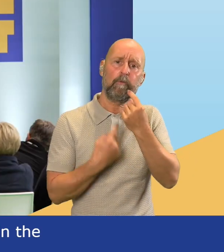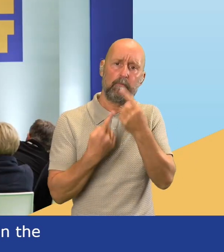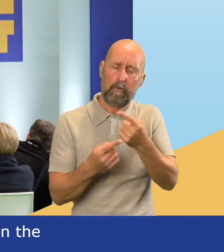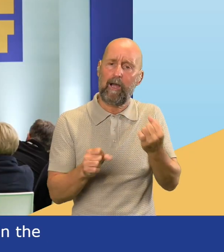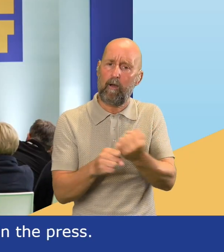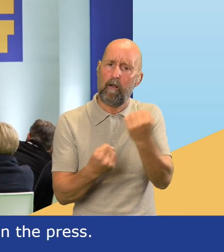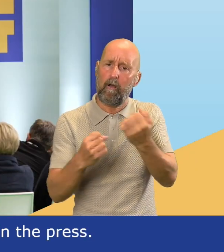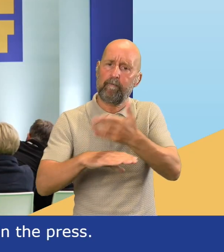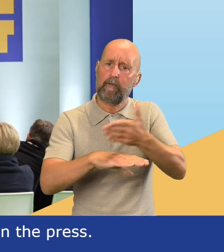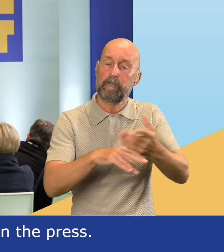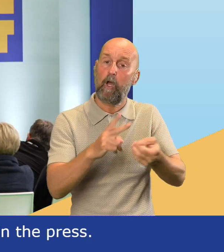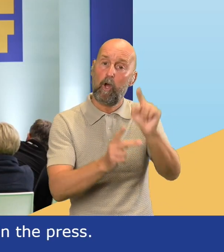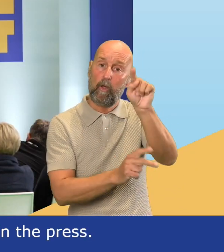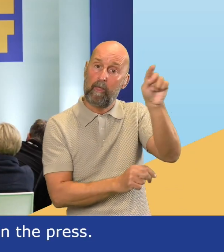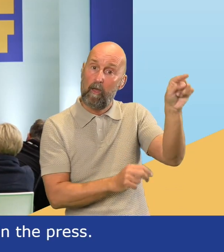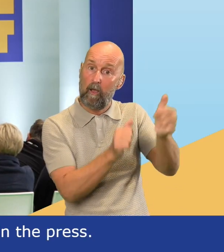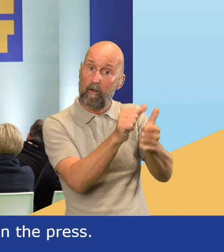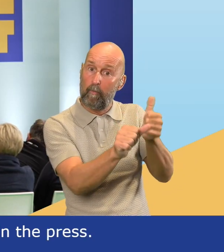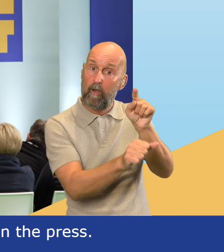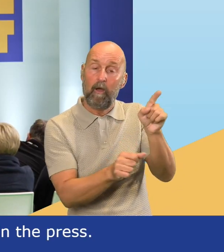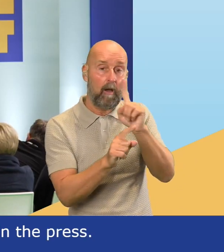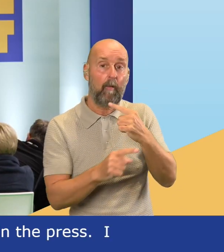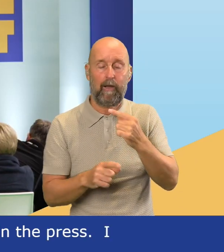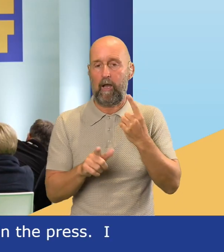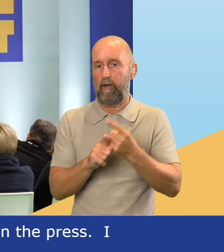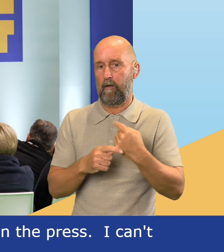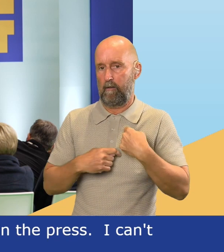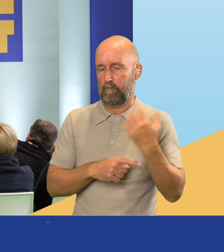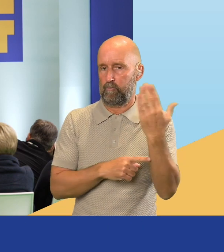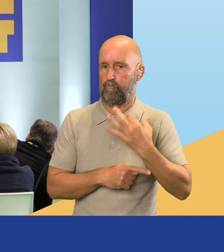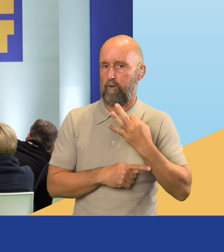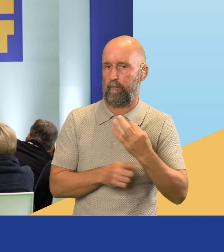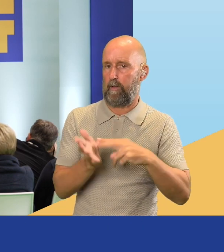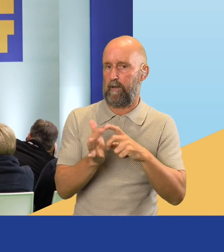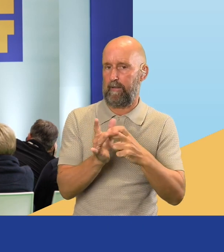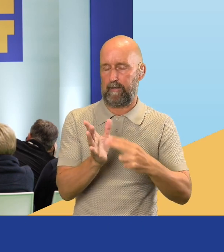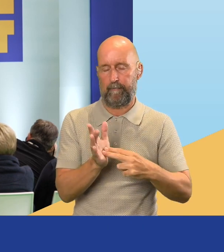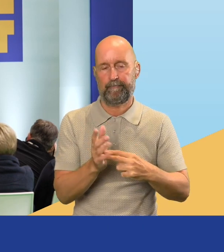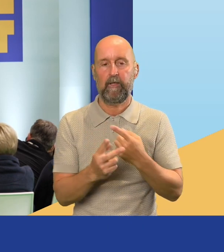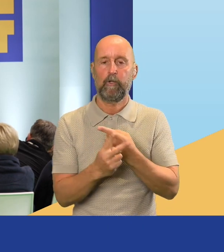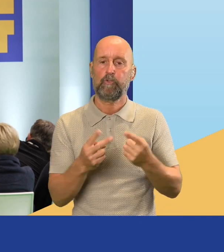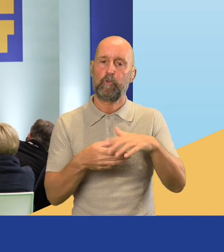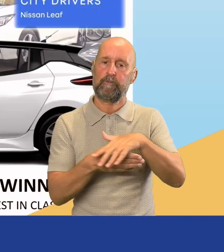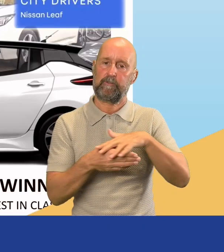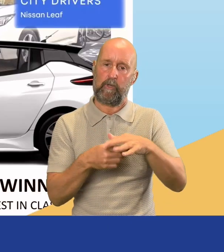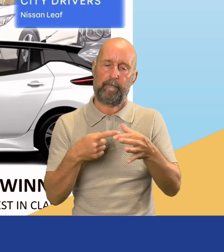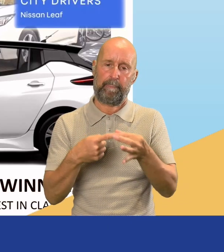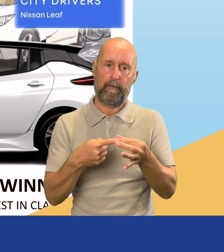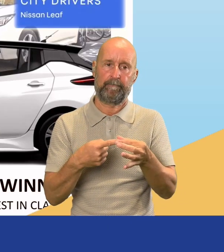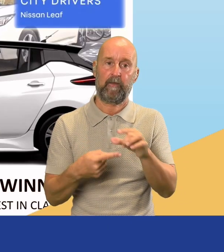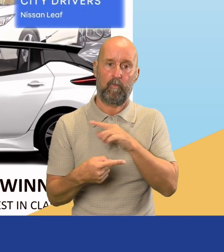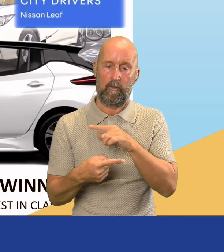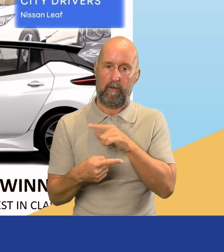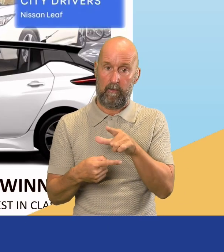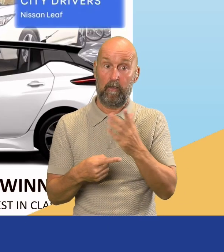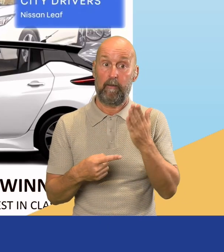And I can't speak for other manufacturers, but I can speak for Nissan. So 2 scenarios of what we've achieved on EV. First one is we have a Nissan